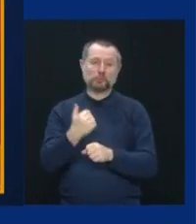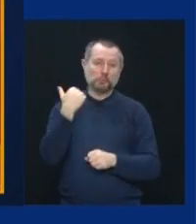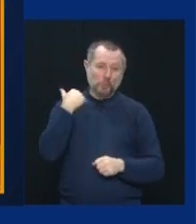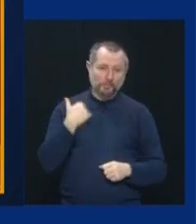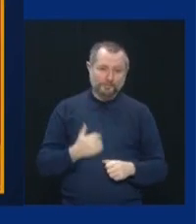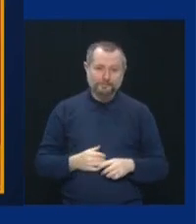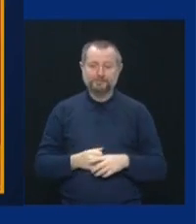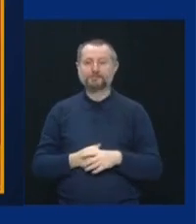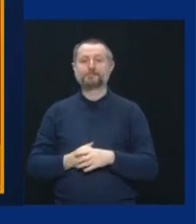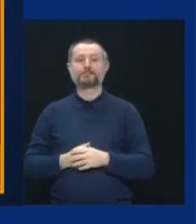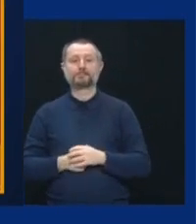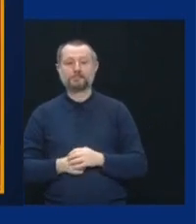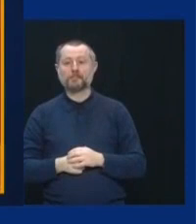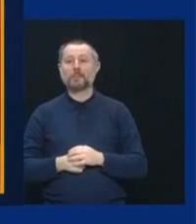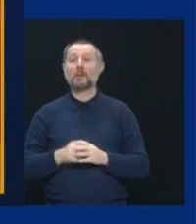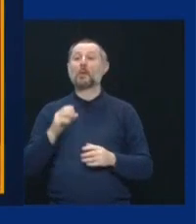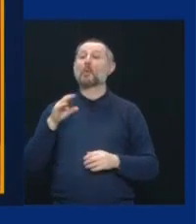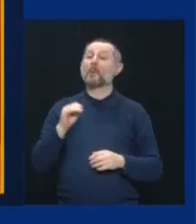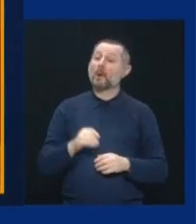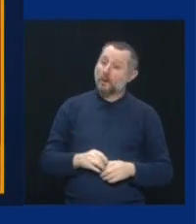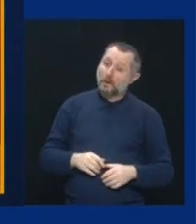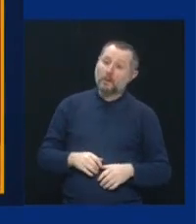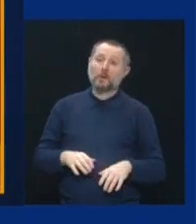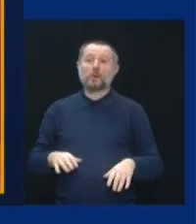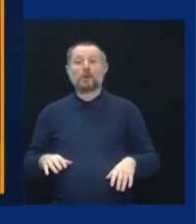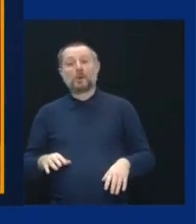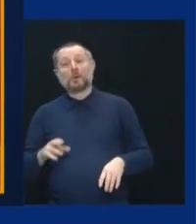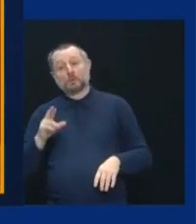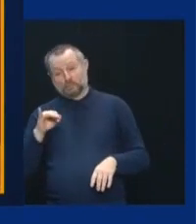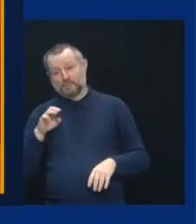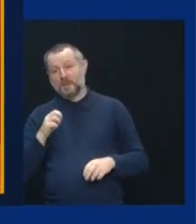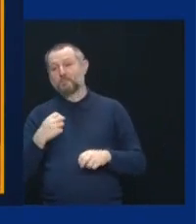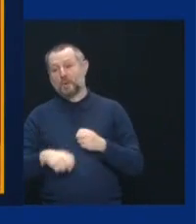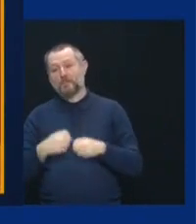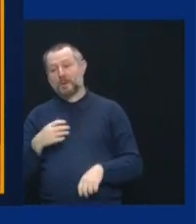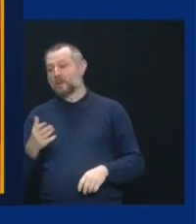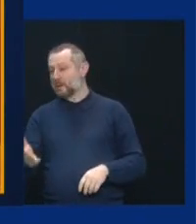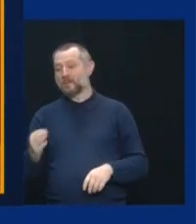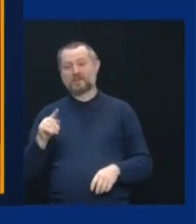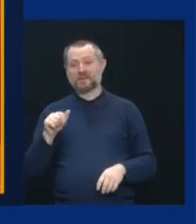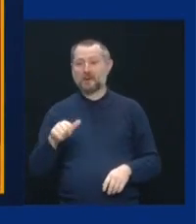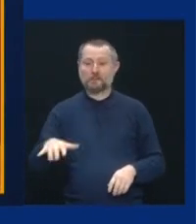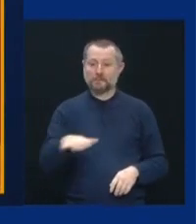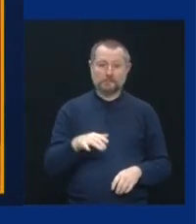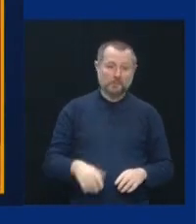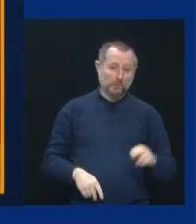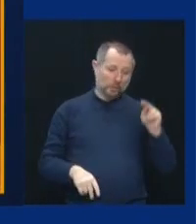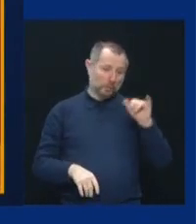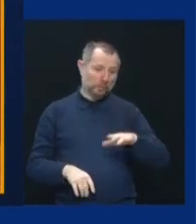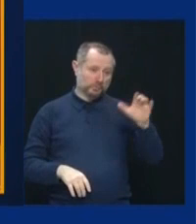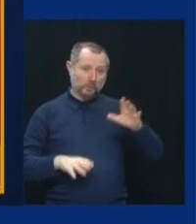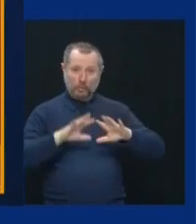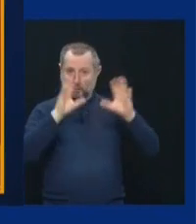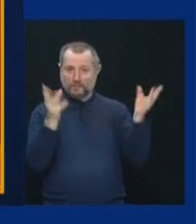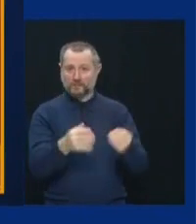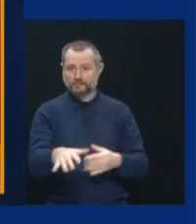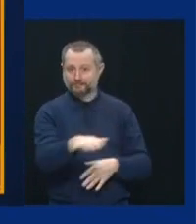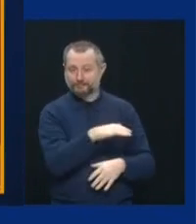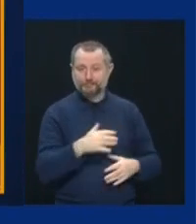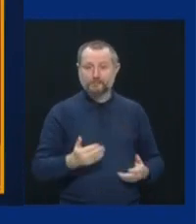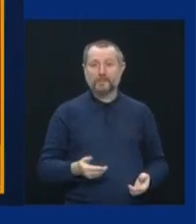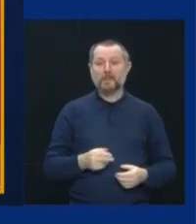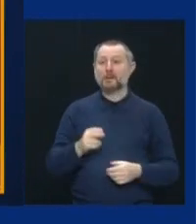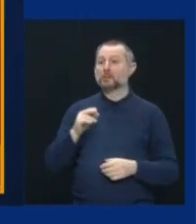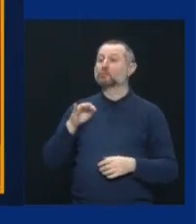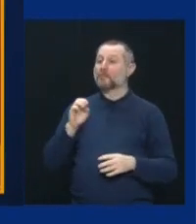1995. Well, look, crime is a problem in the MTA. Crime is a problem in New York City generally. Crime is a problem across the